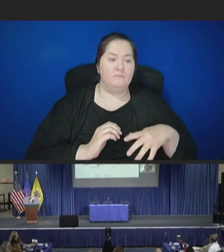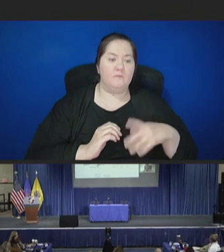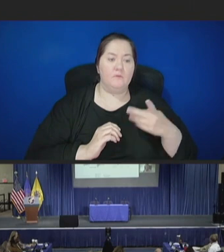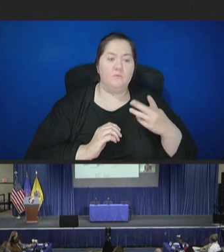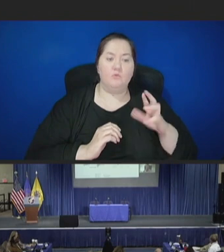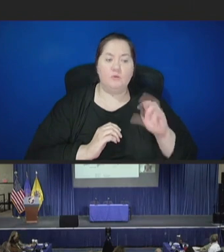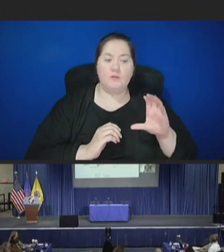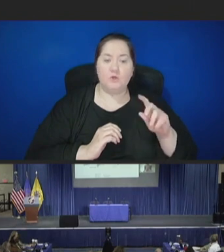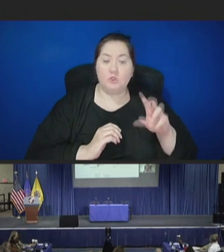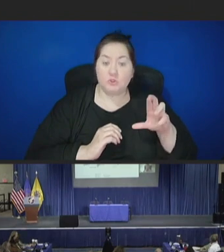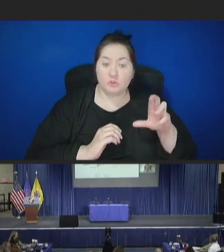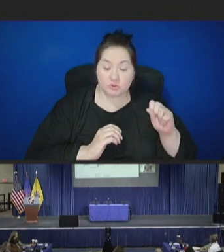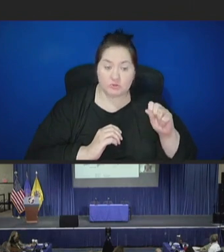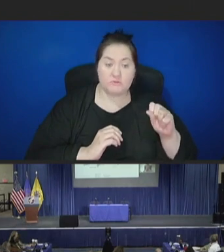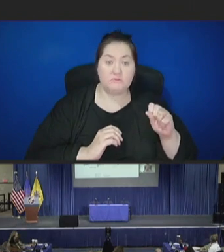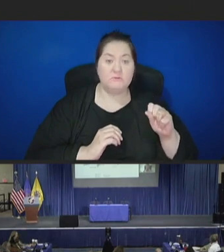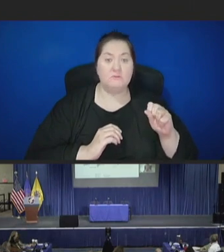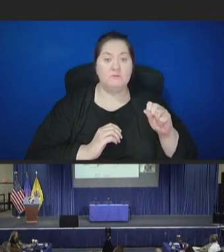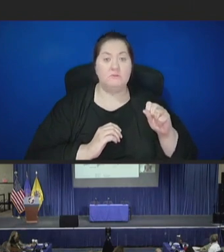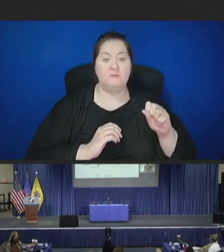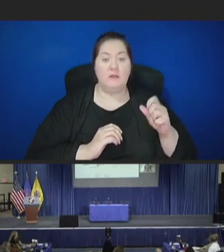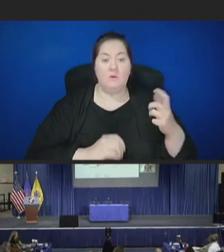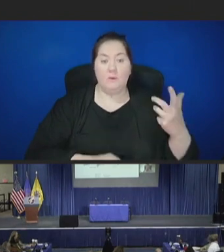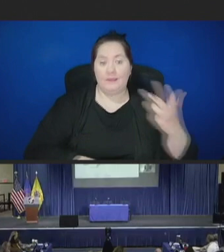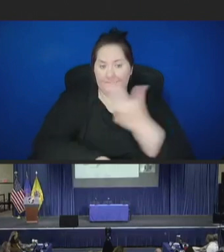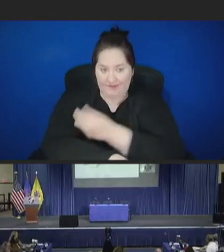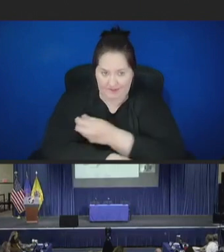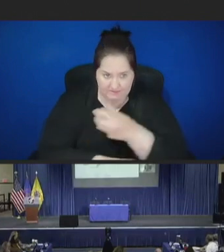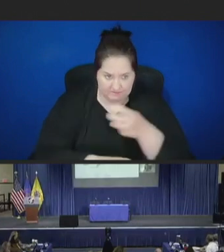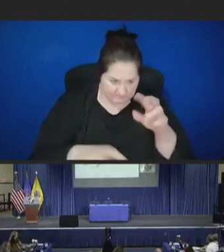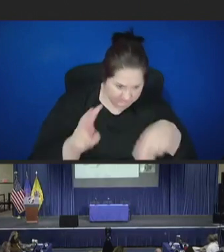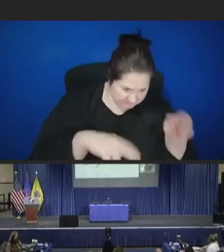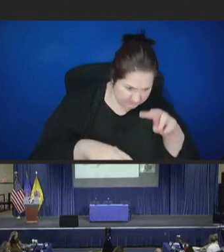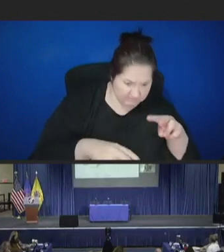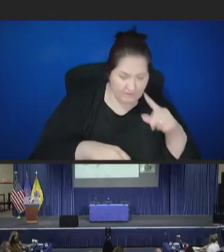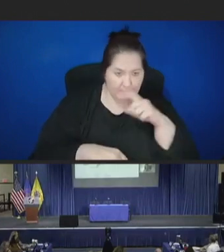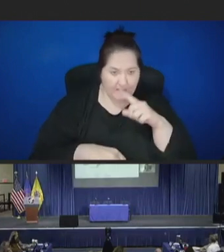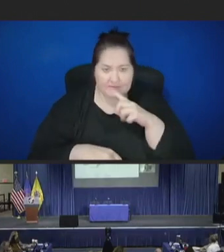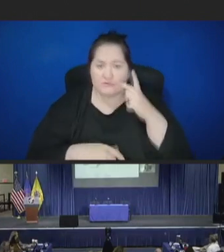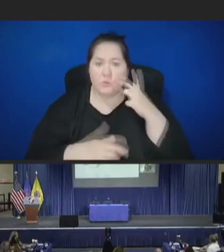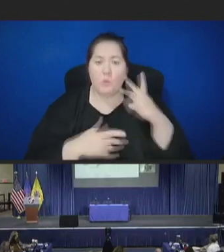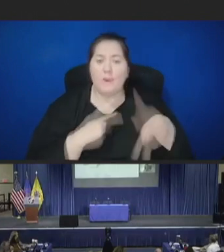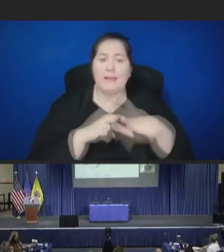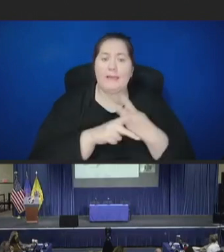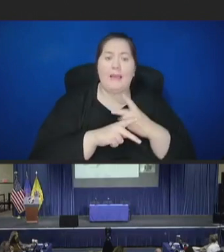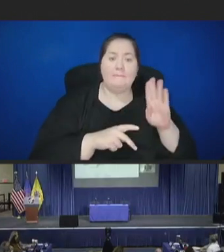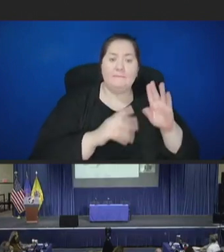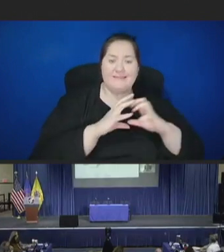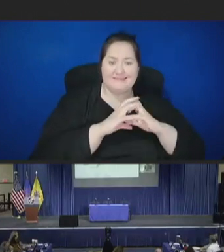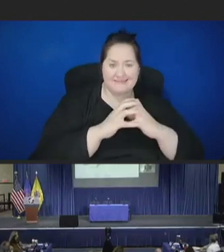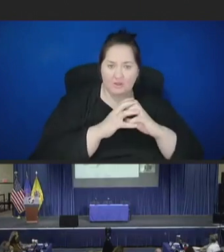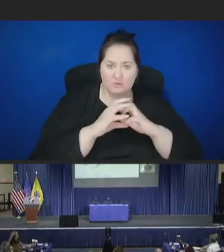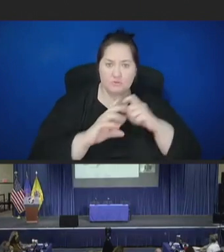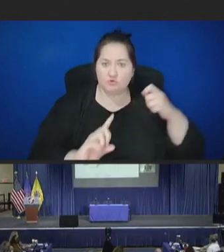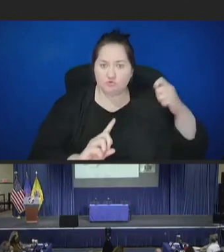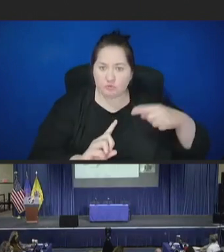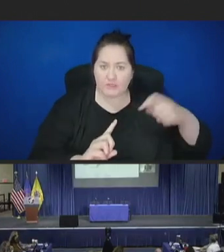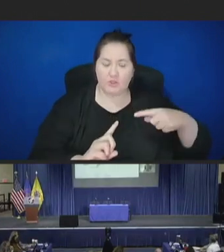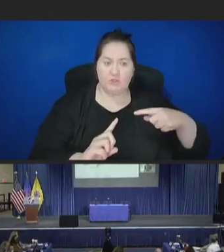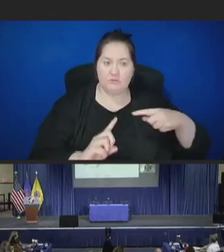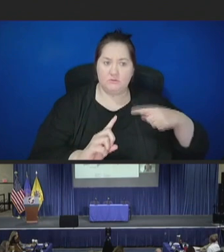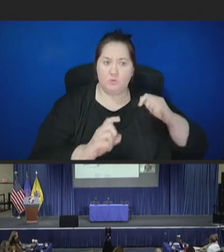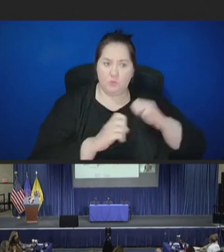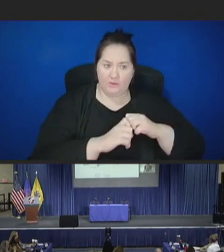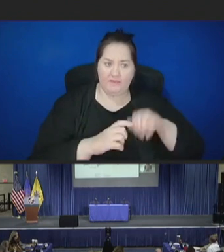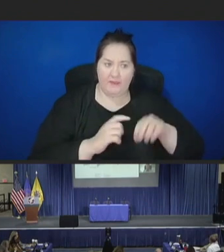precursors, and we immunize these mice and then look at what kinds of B cells are triggered by our immunogen. And